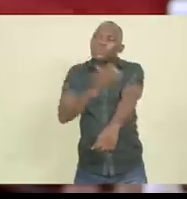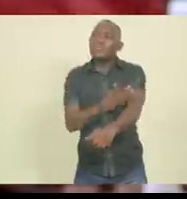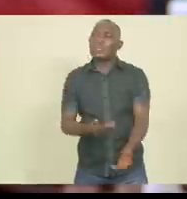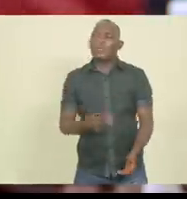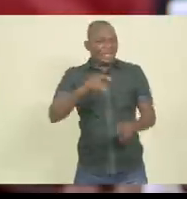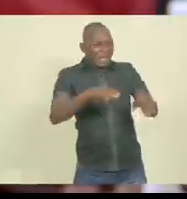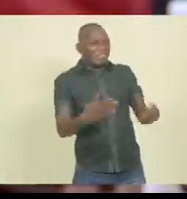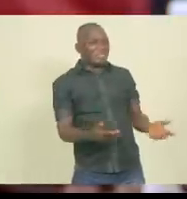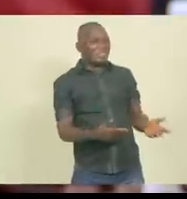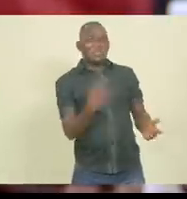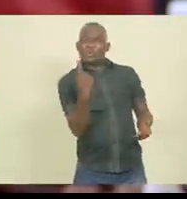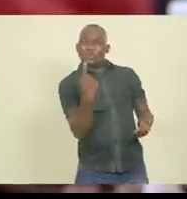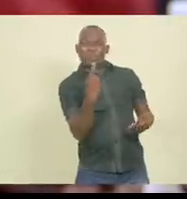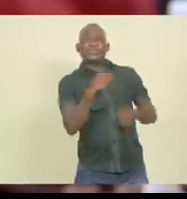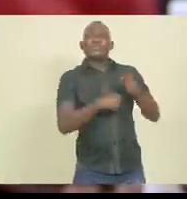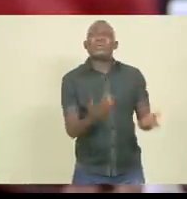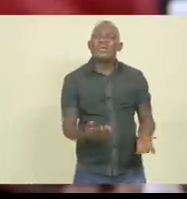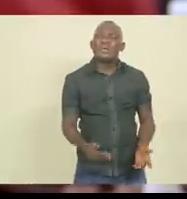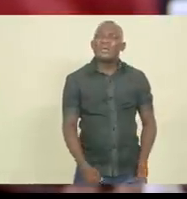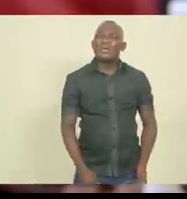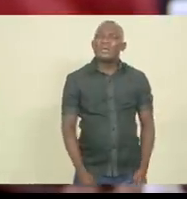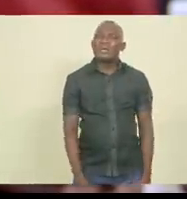why are you acting as if you're the only one going through this?